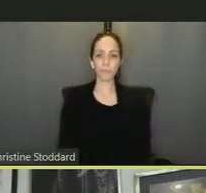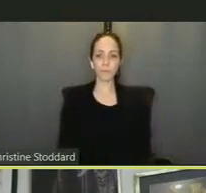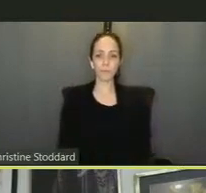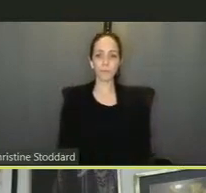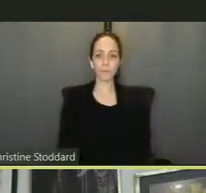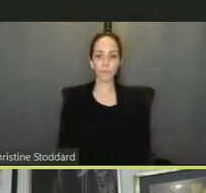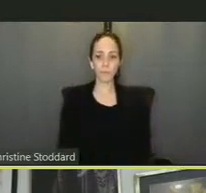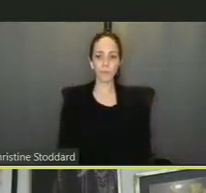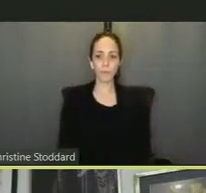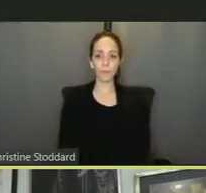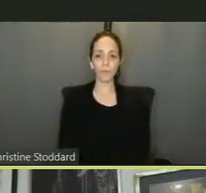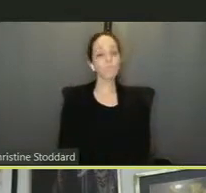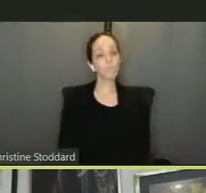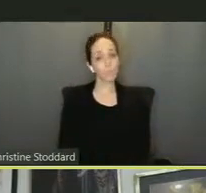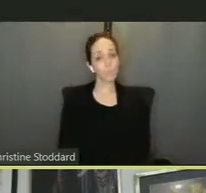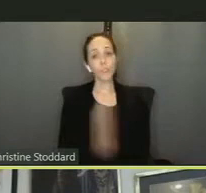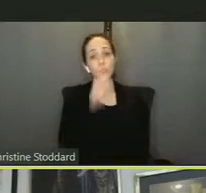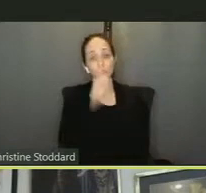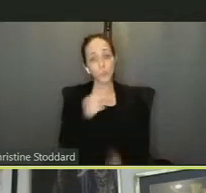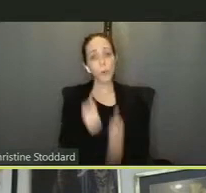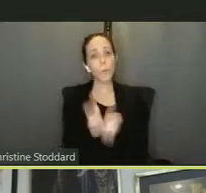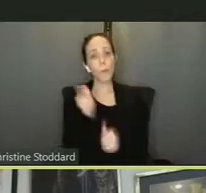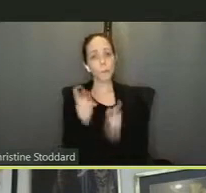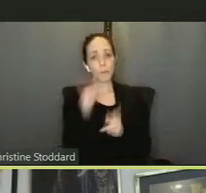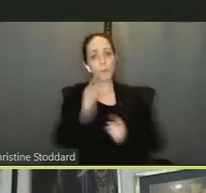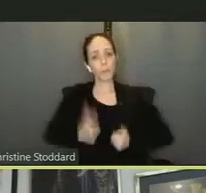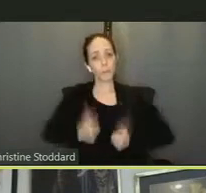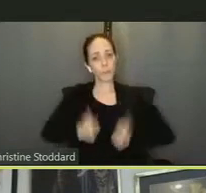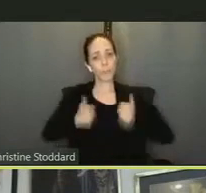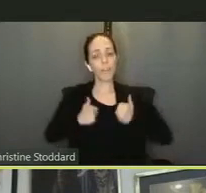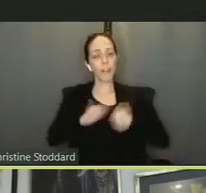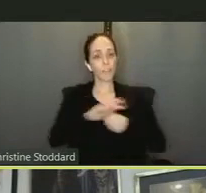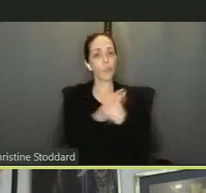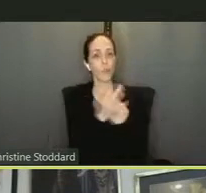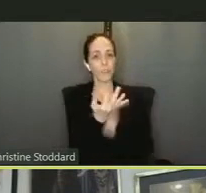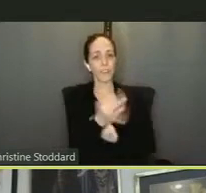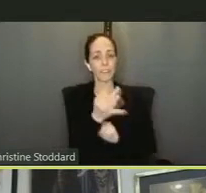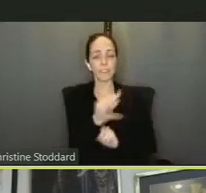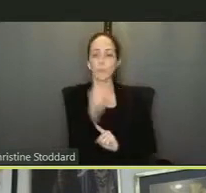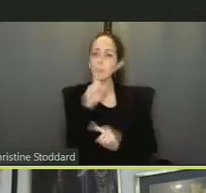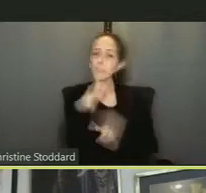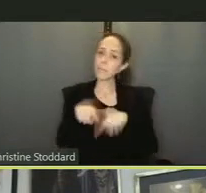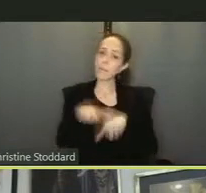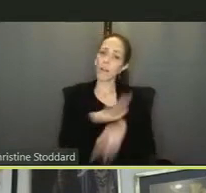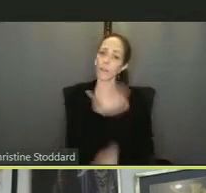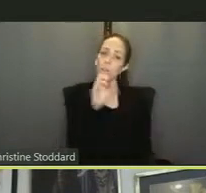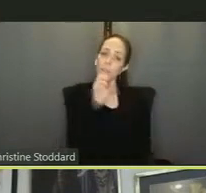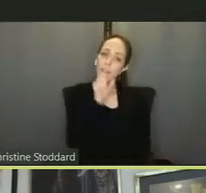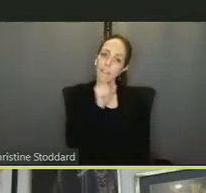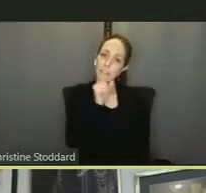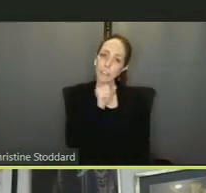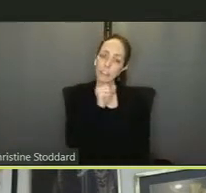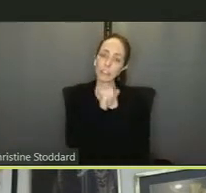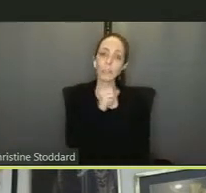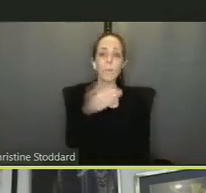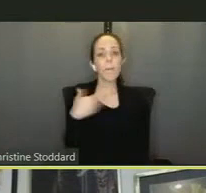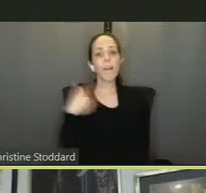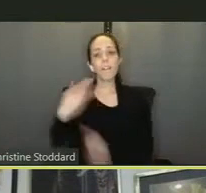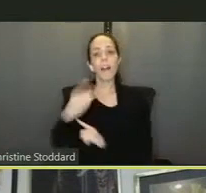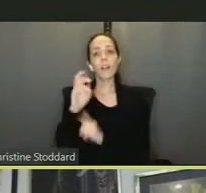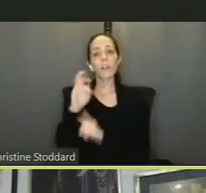do survive COVID-19, but depending on your age, you're at much higher risk for severe disease